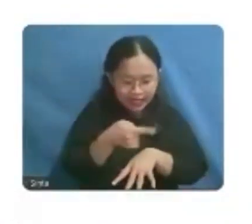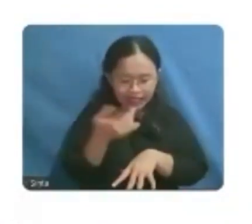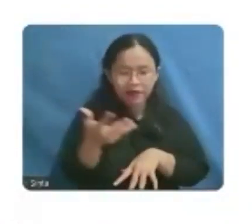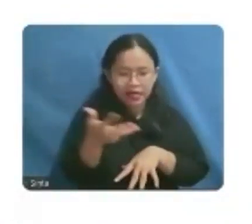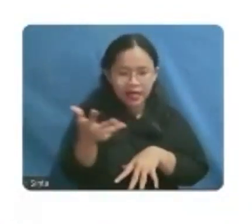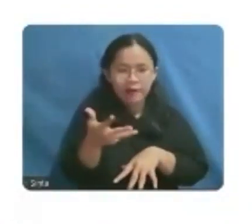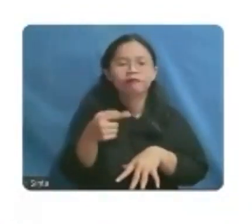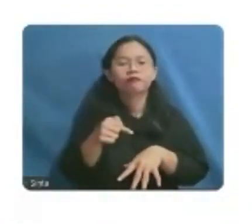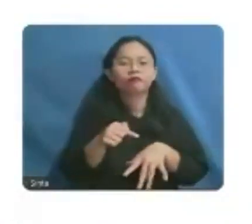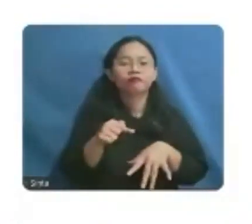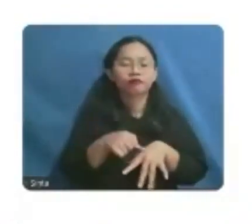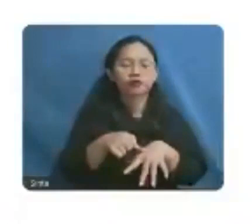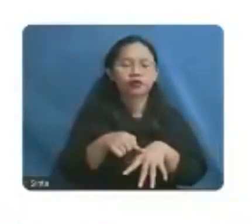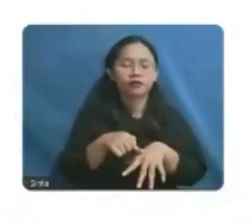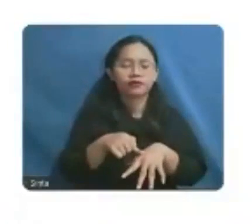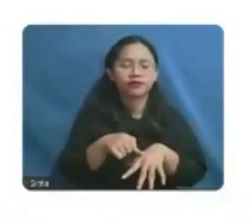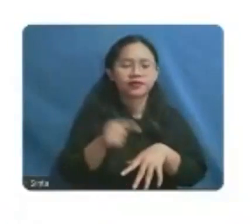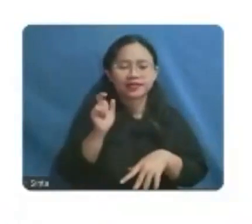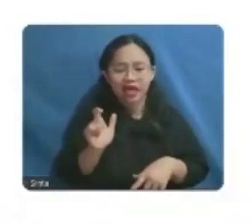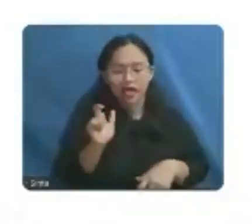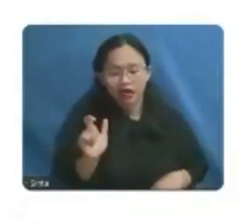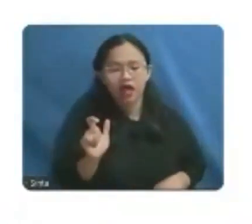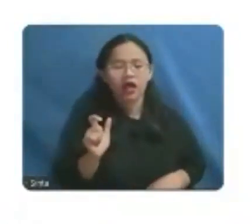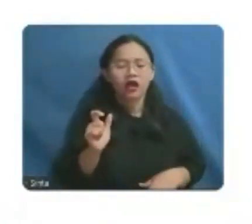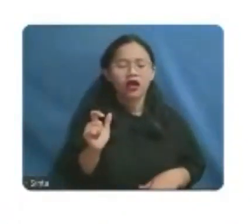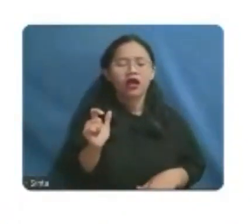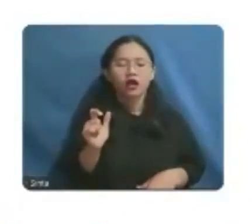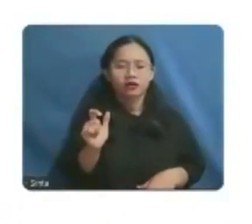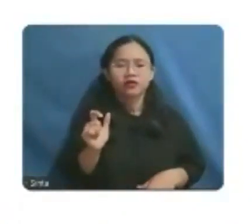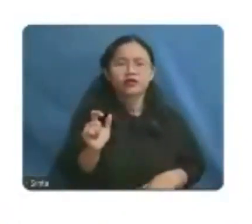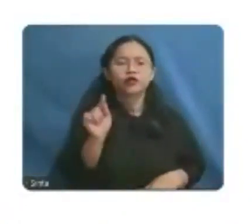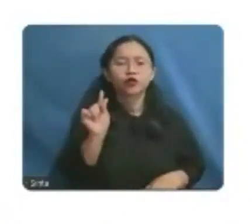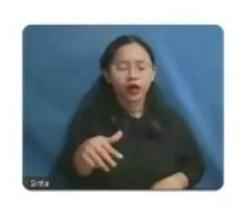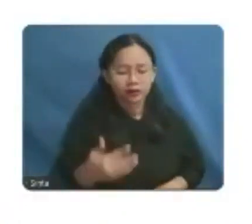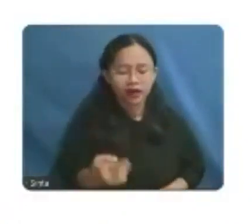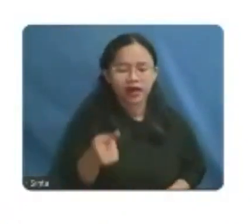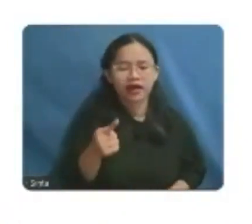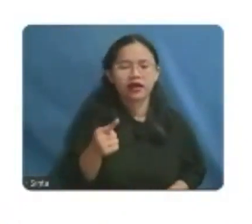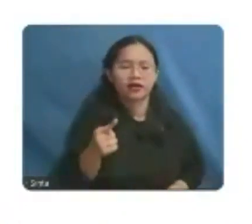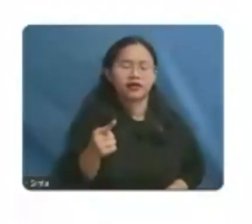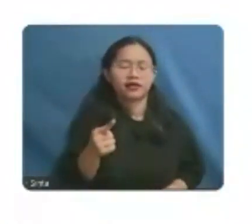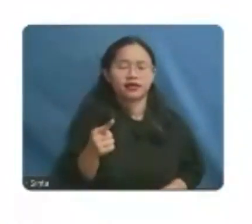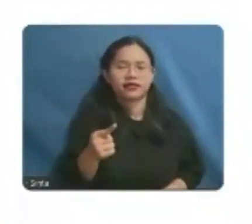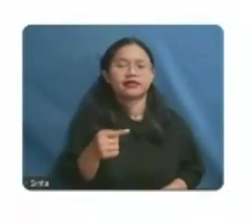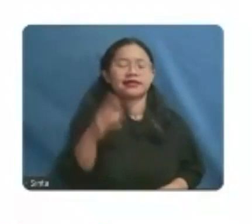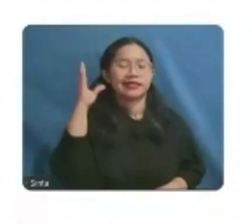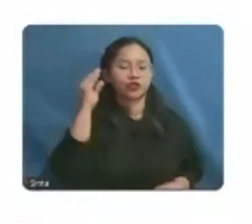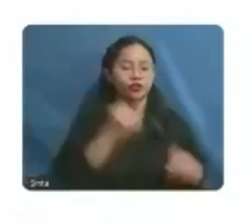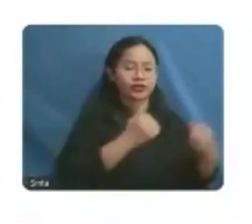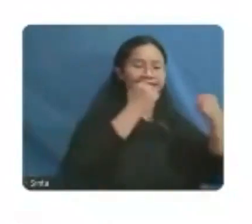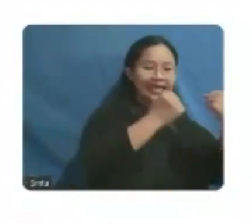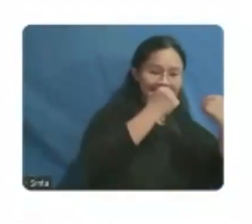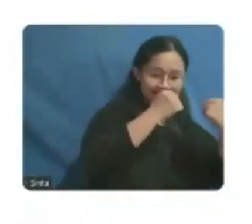distribution of welfare, both at the individual levels and at the national levels? Okay, thank